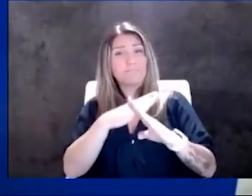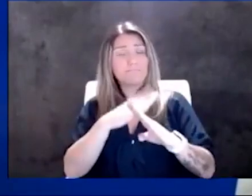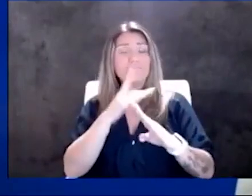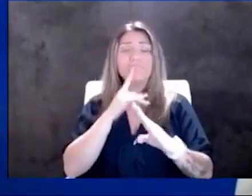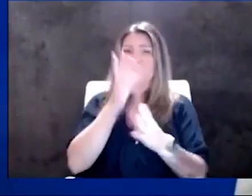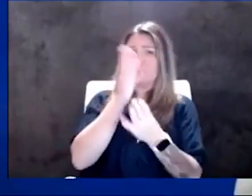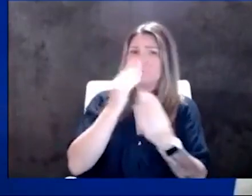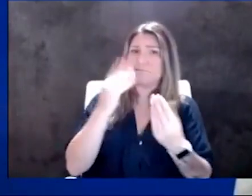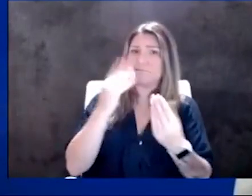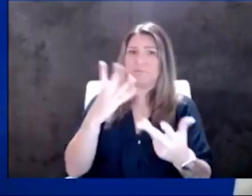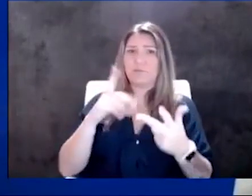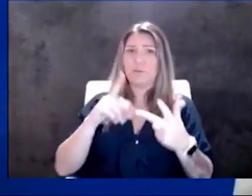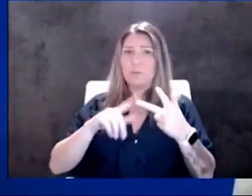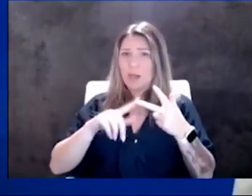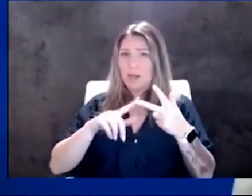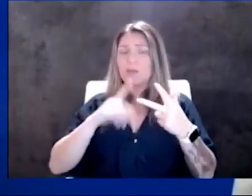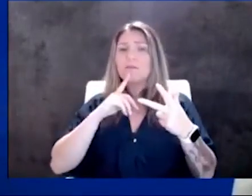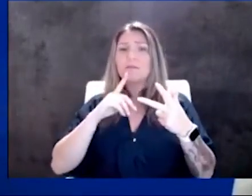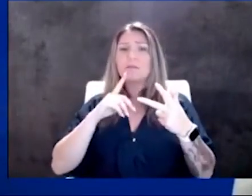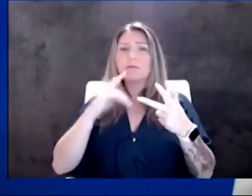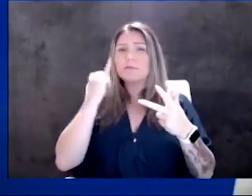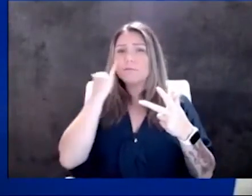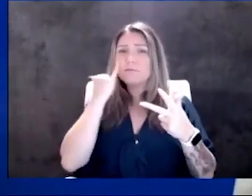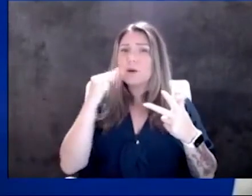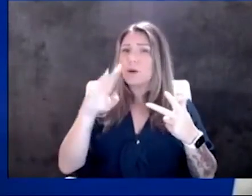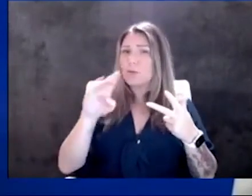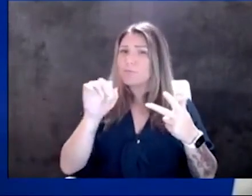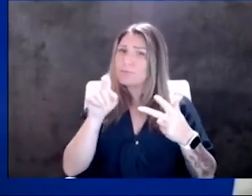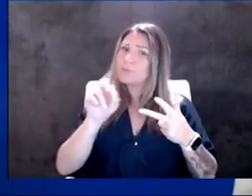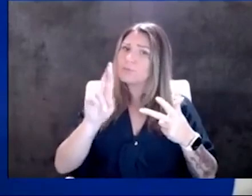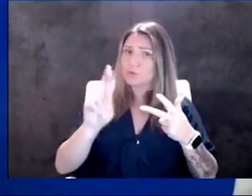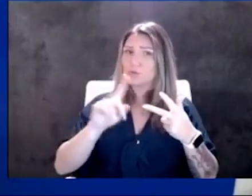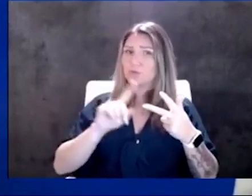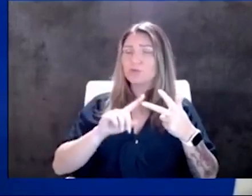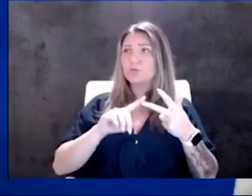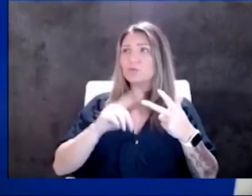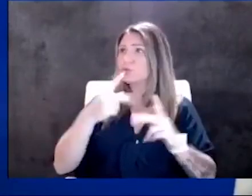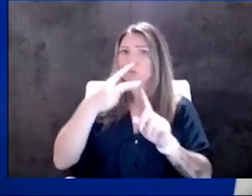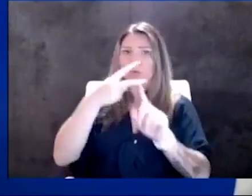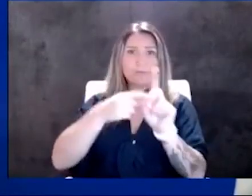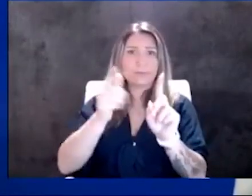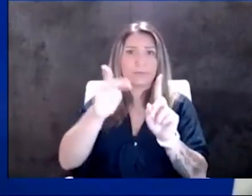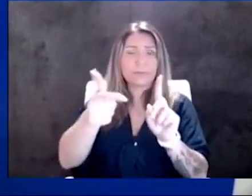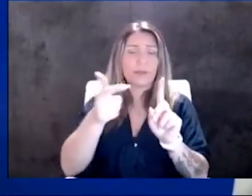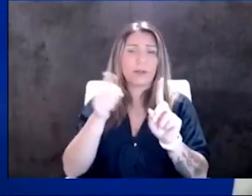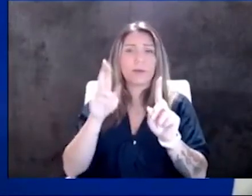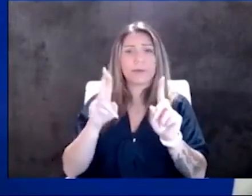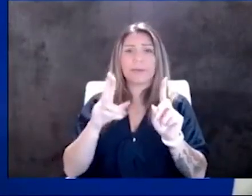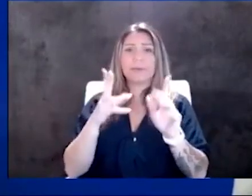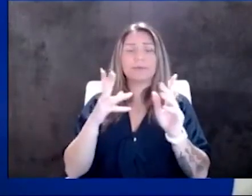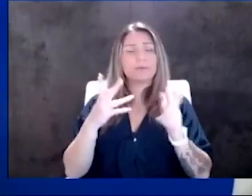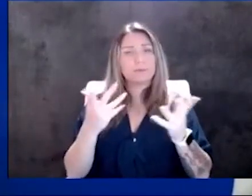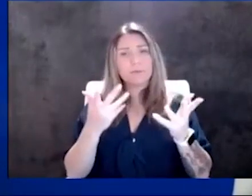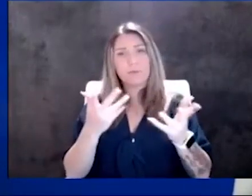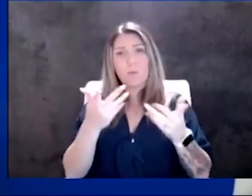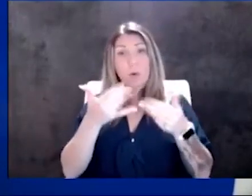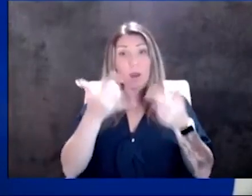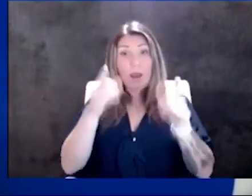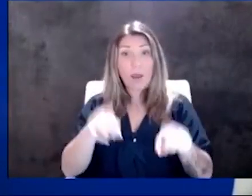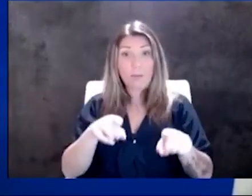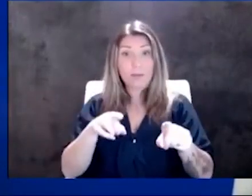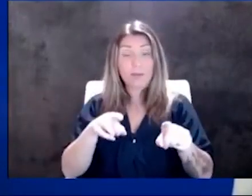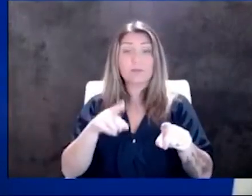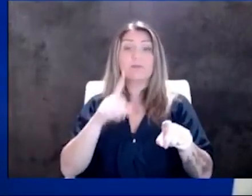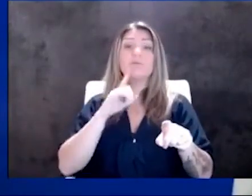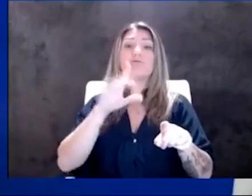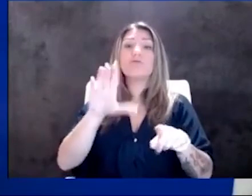got a J&J booster 2 months or more after you've had the initial shot, then what happens is your titers go up